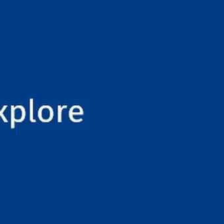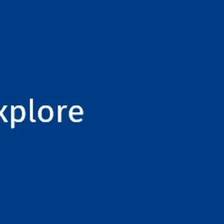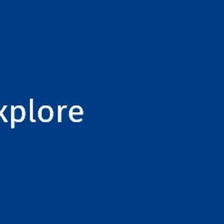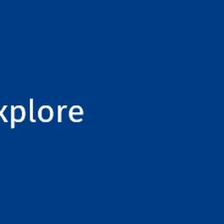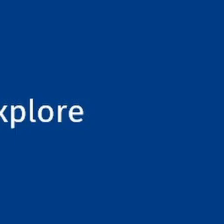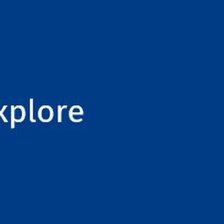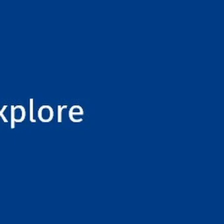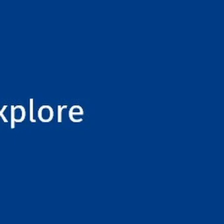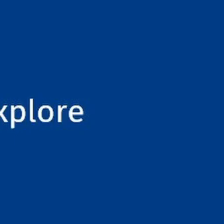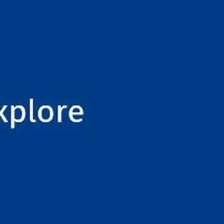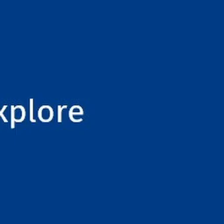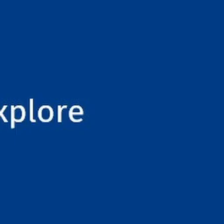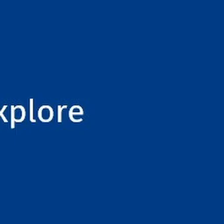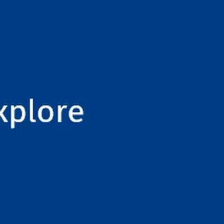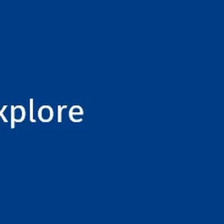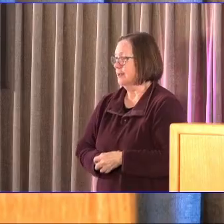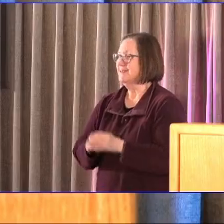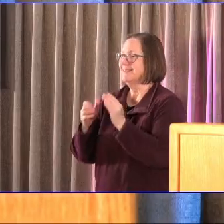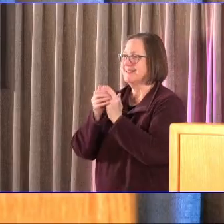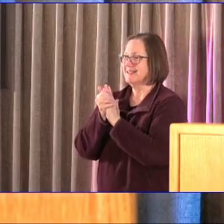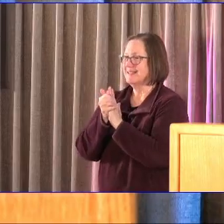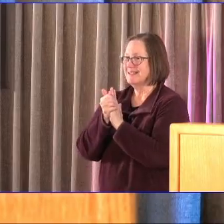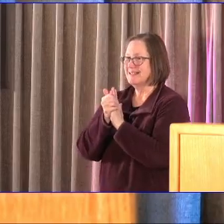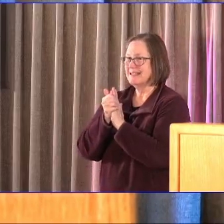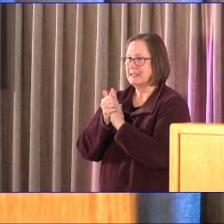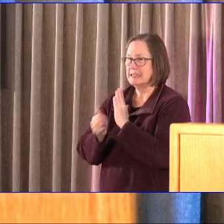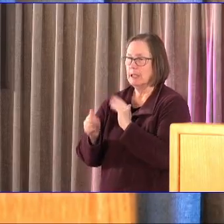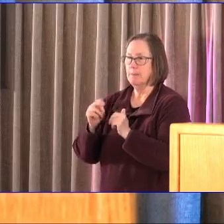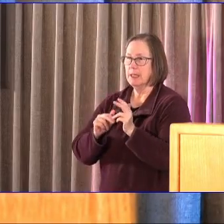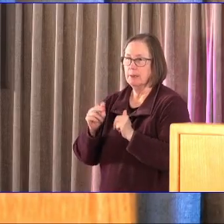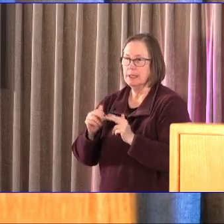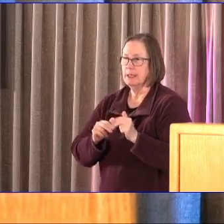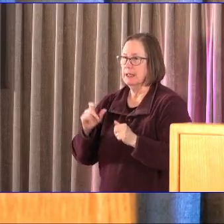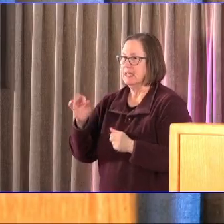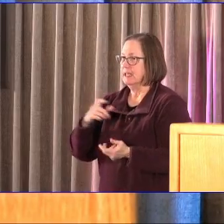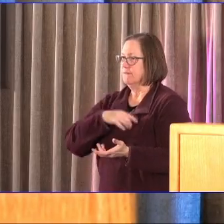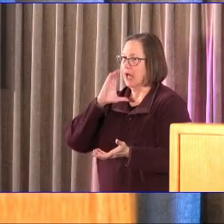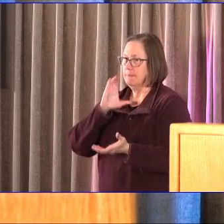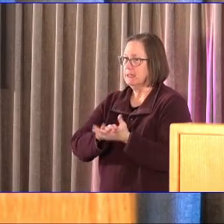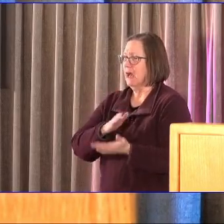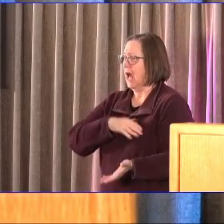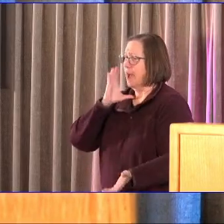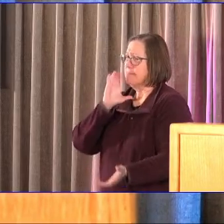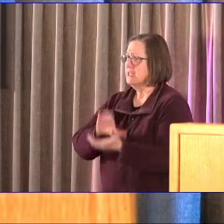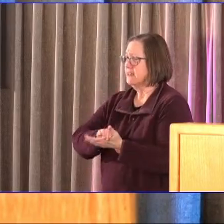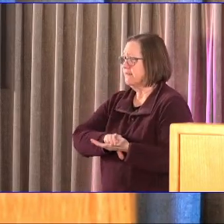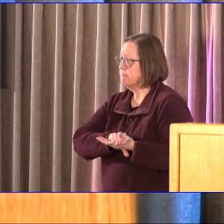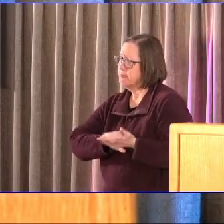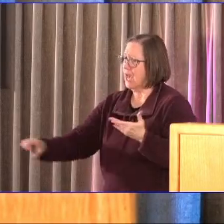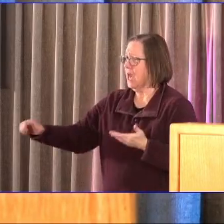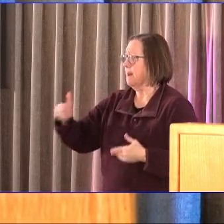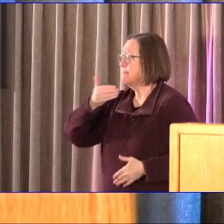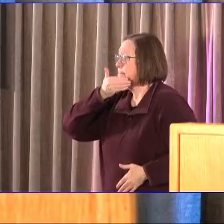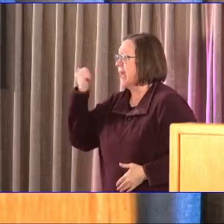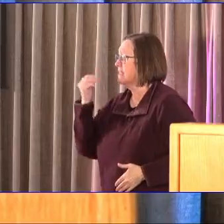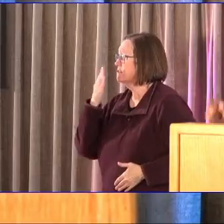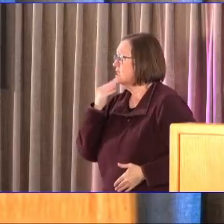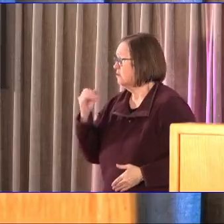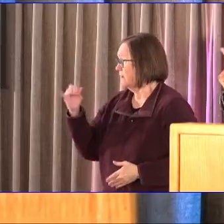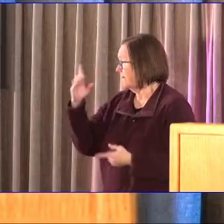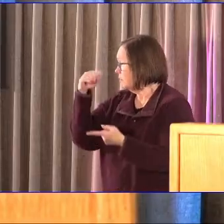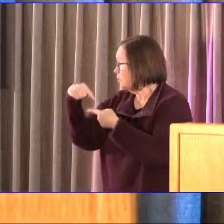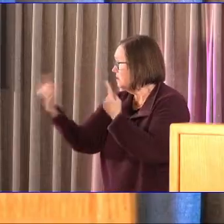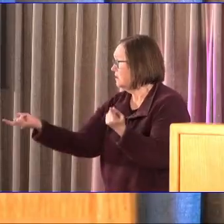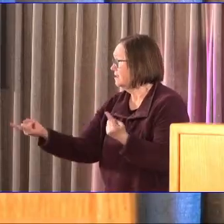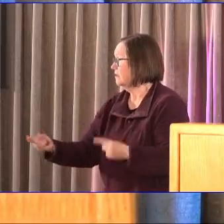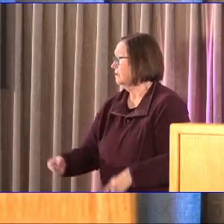especially when we hold true to the things that we believe in. My gosh, I believe that cake is the best dessert that anybody can have. And anybody who disagrees with me,